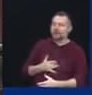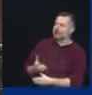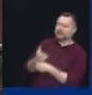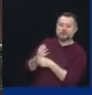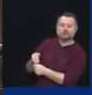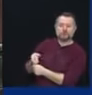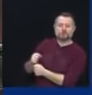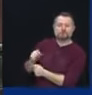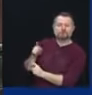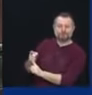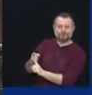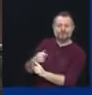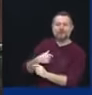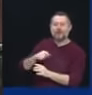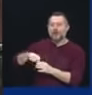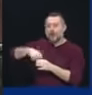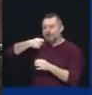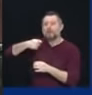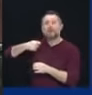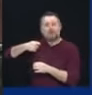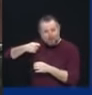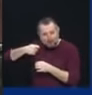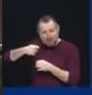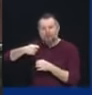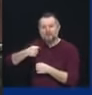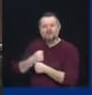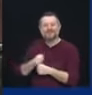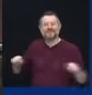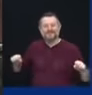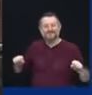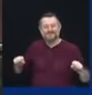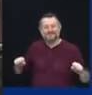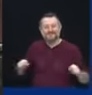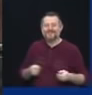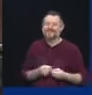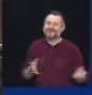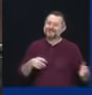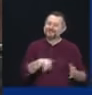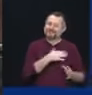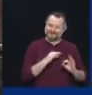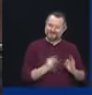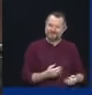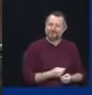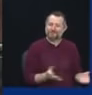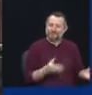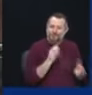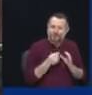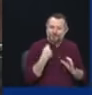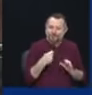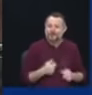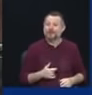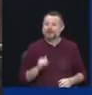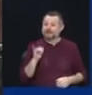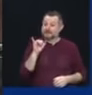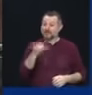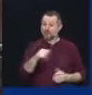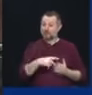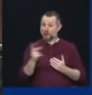that product is safe to consume for you and your family. And that has worked very, very